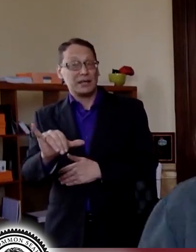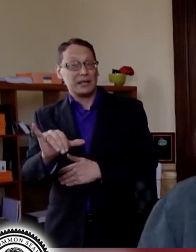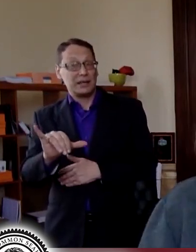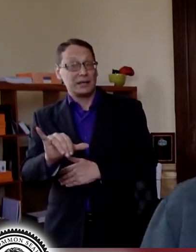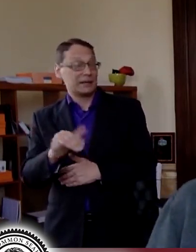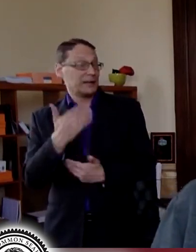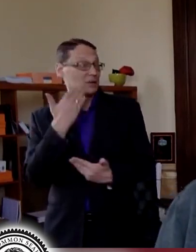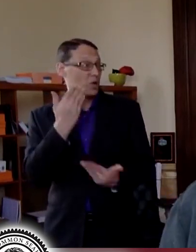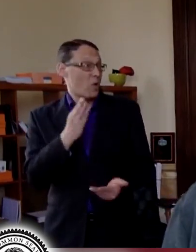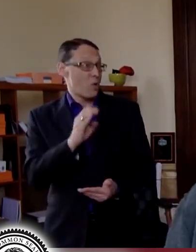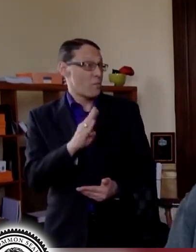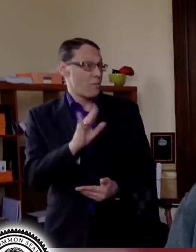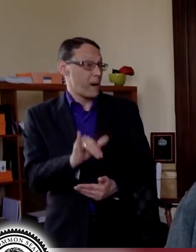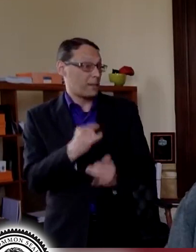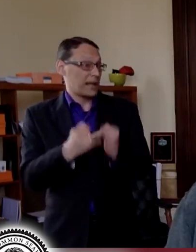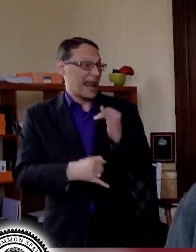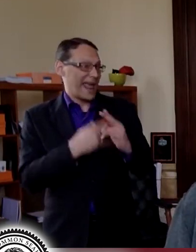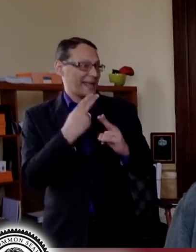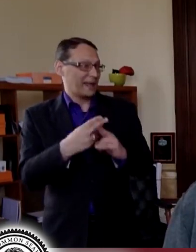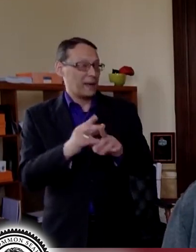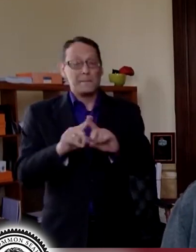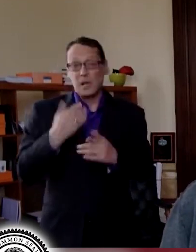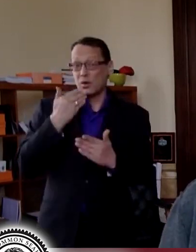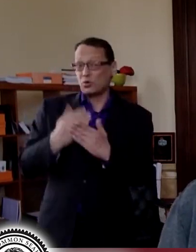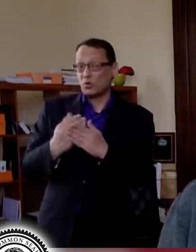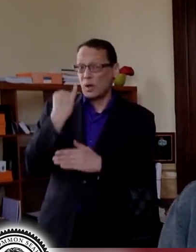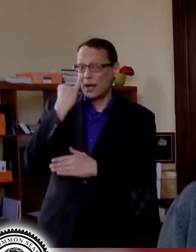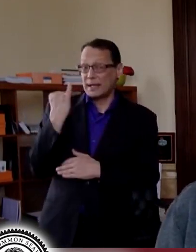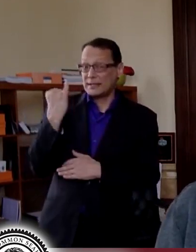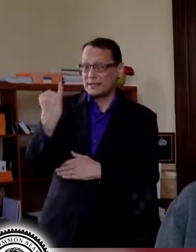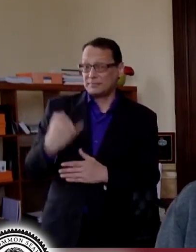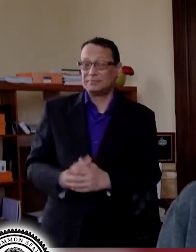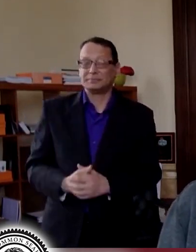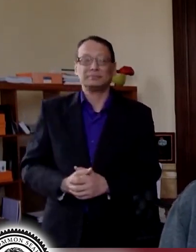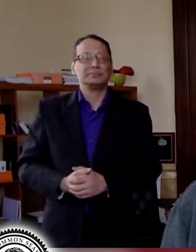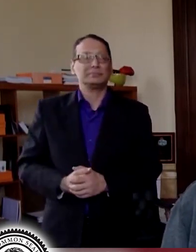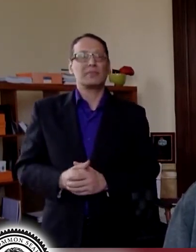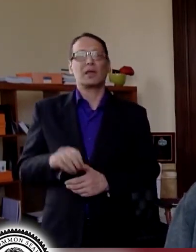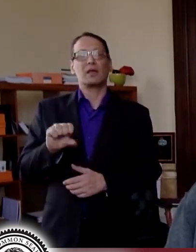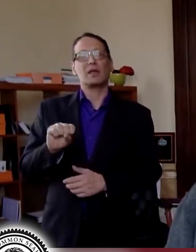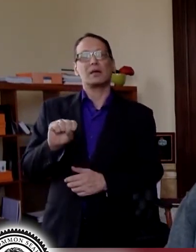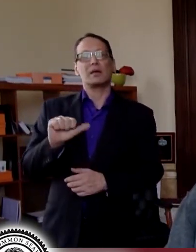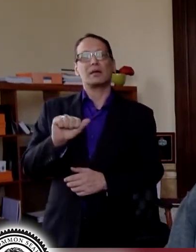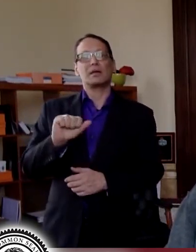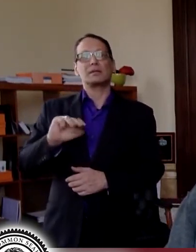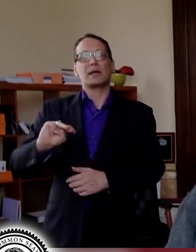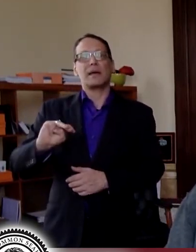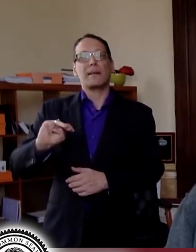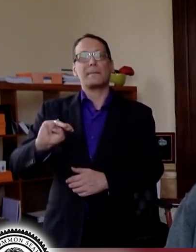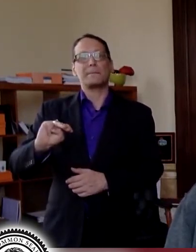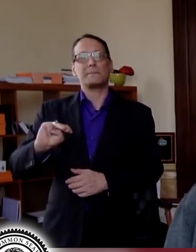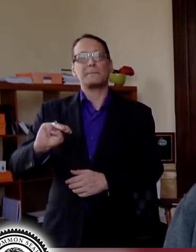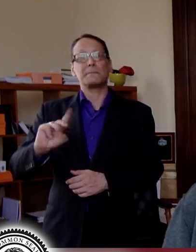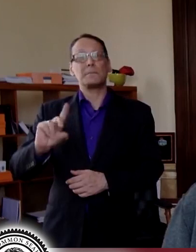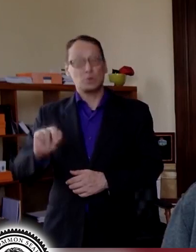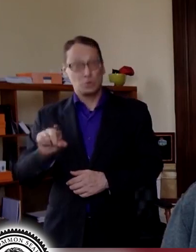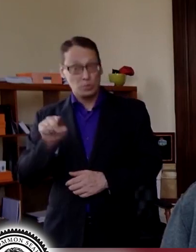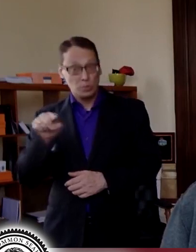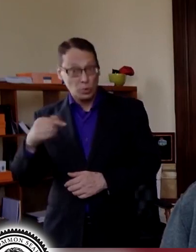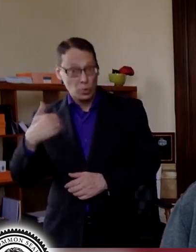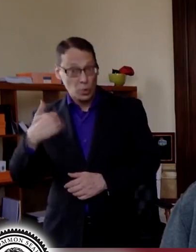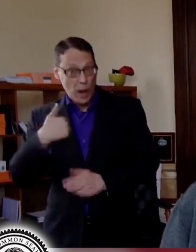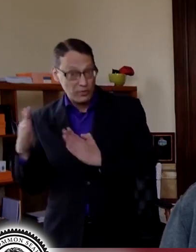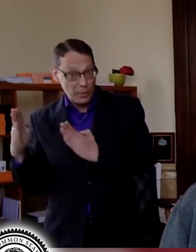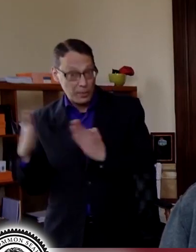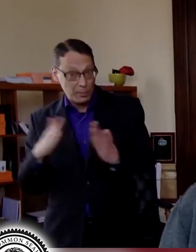is. Okay, we don't know Bobby's last name. But it's a good idea. That's a great idea. Sam is watching. Do you have a tentative date